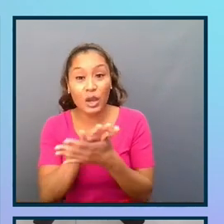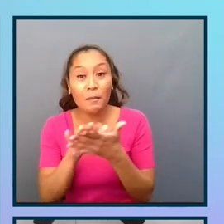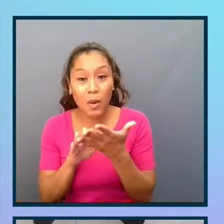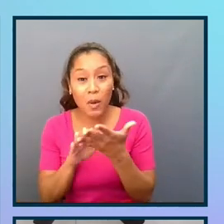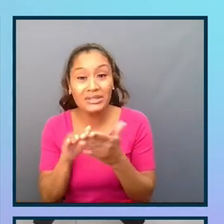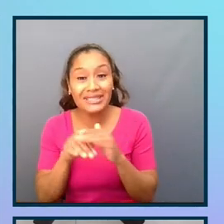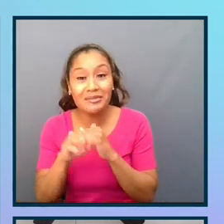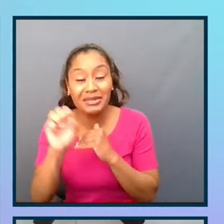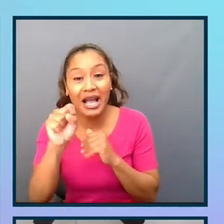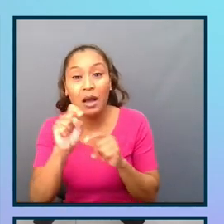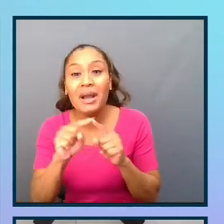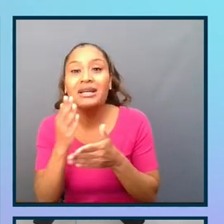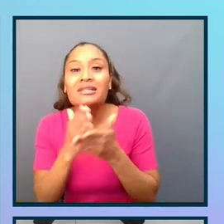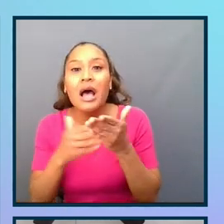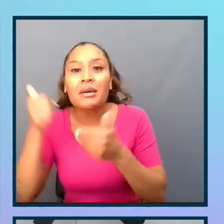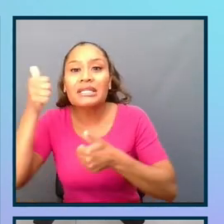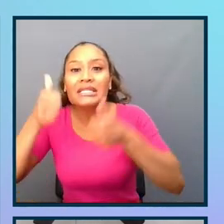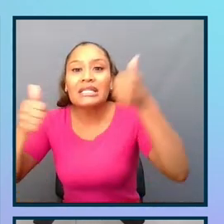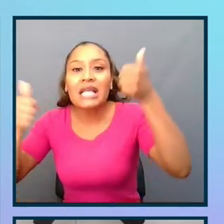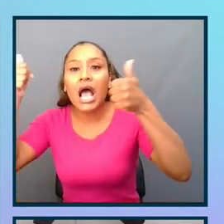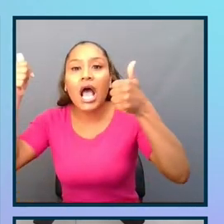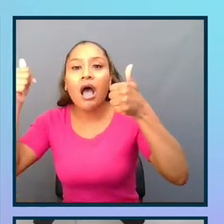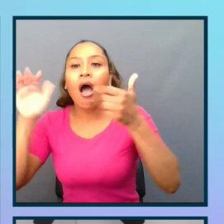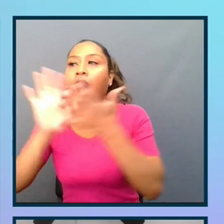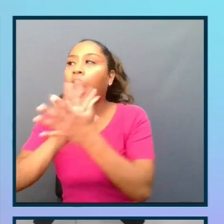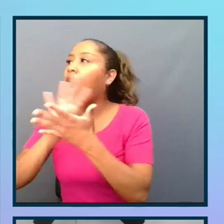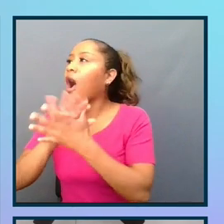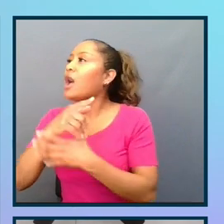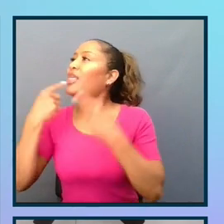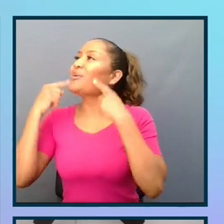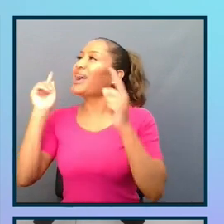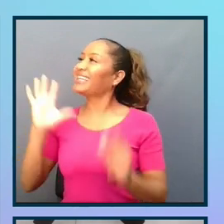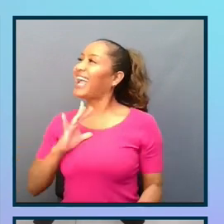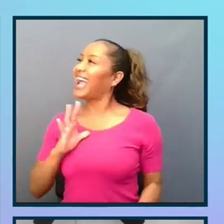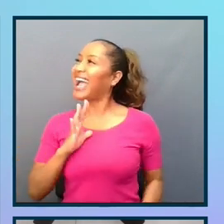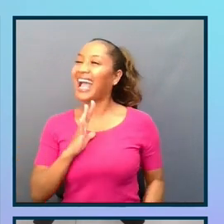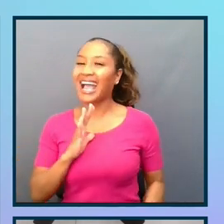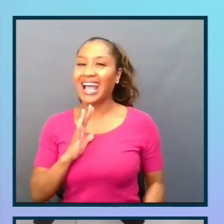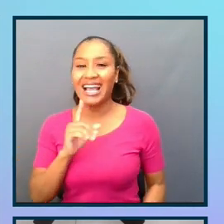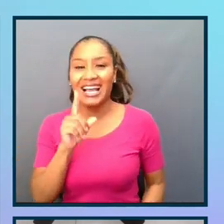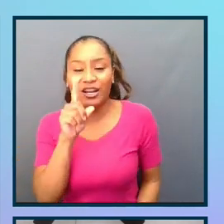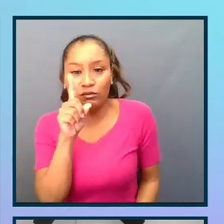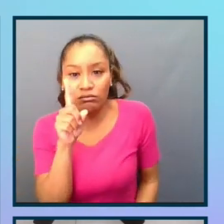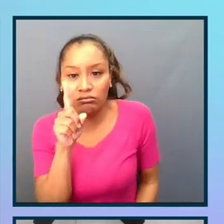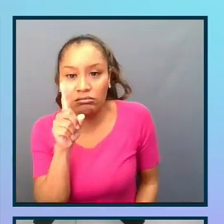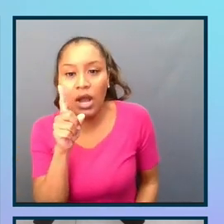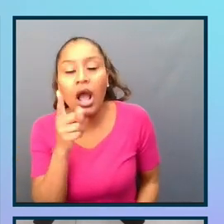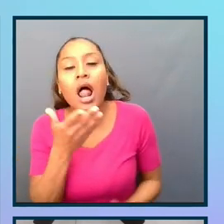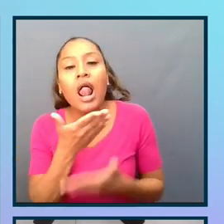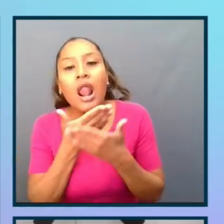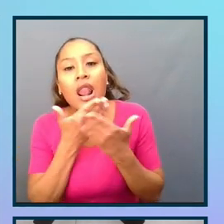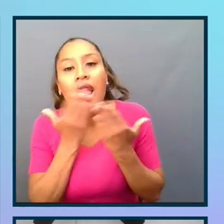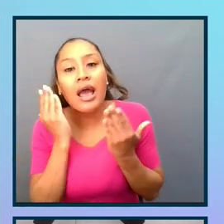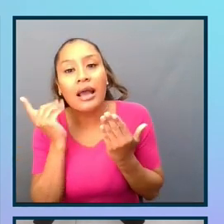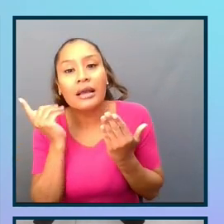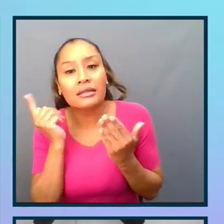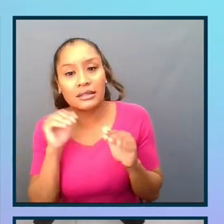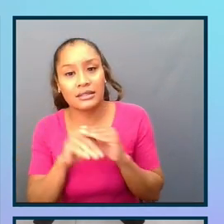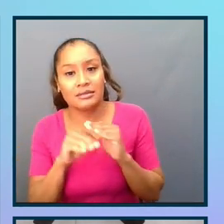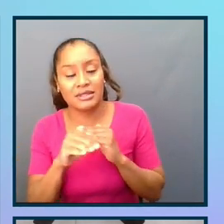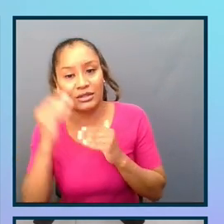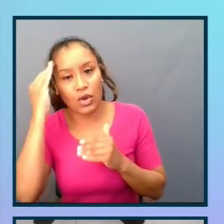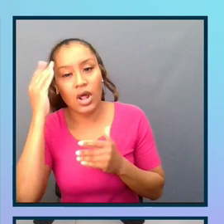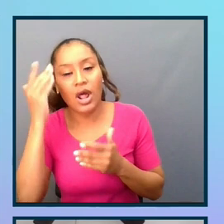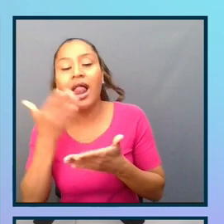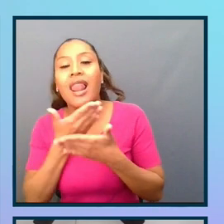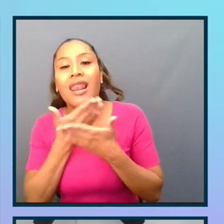However, some stakeholders were falsely claiming they weren't. The root of the problem was a lack of accessibility knowledge and a lack of trust, as they did